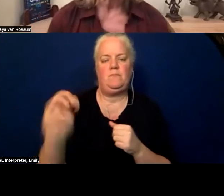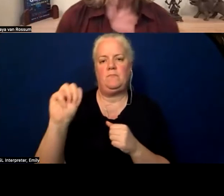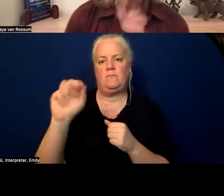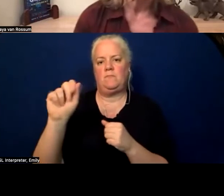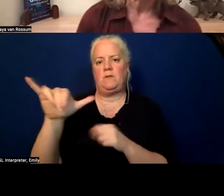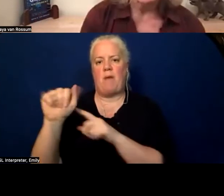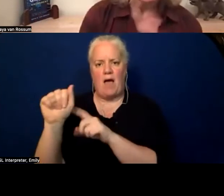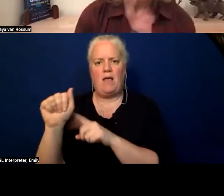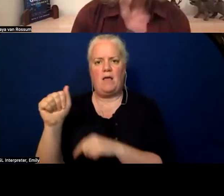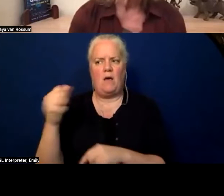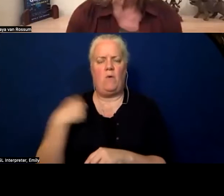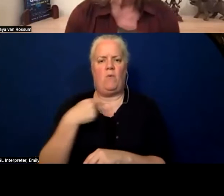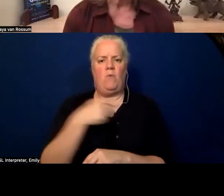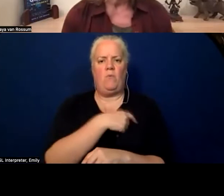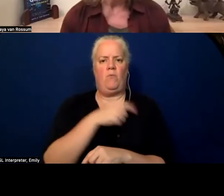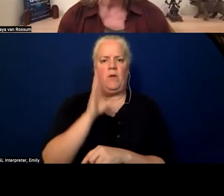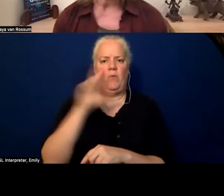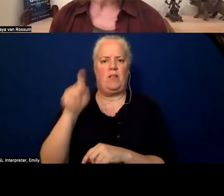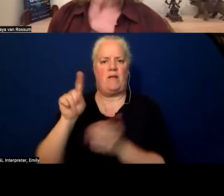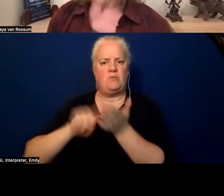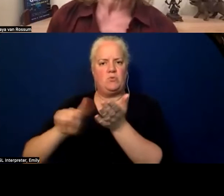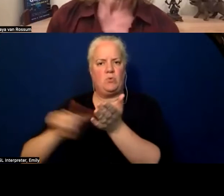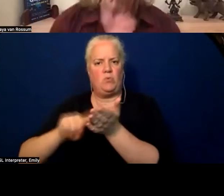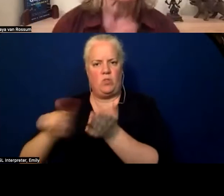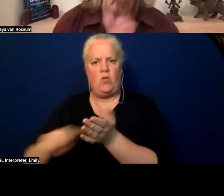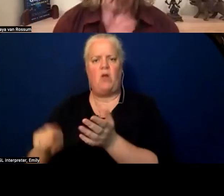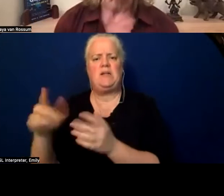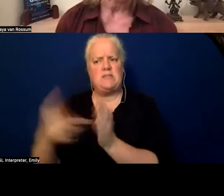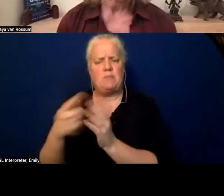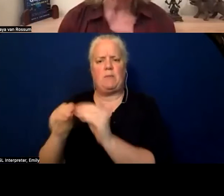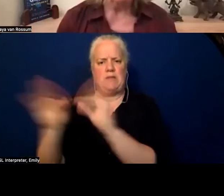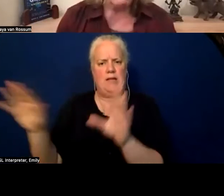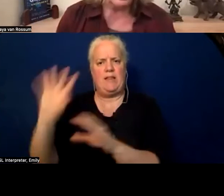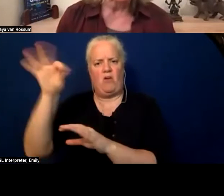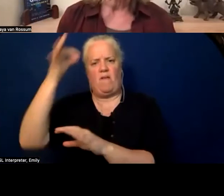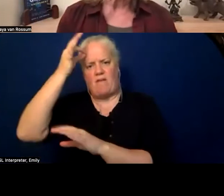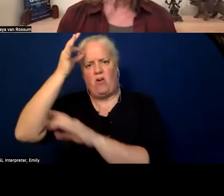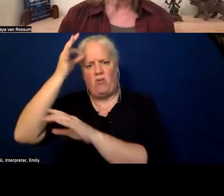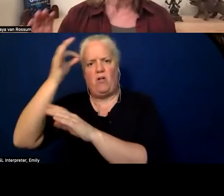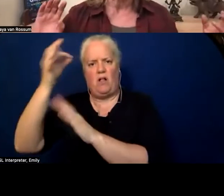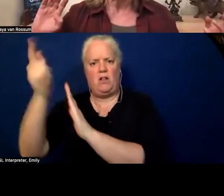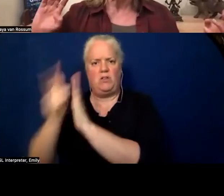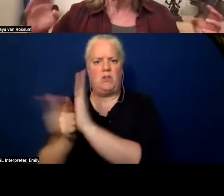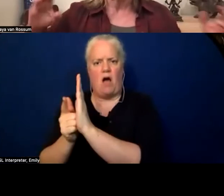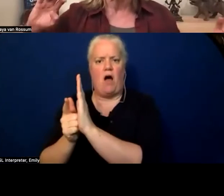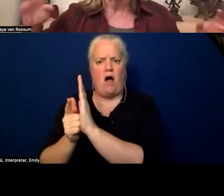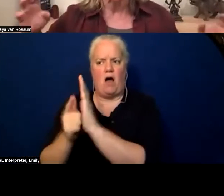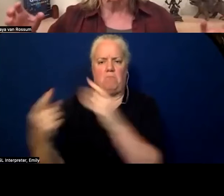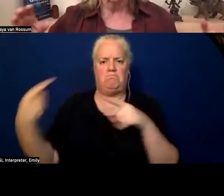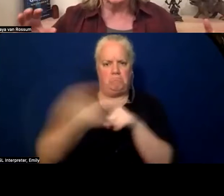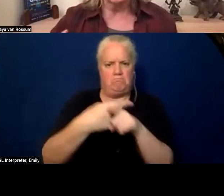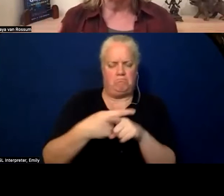clear preemption at the federal level, for example, with fracked gas pipelines, right? And so when